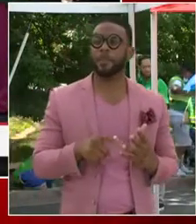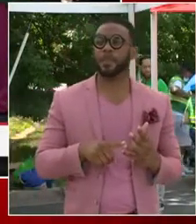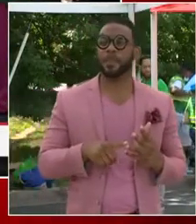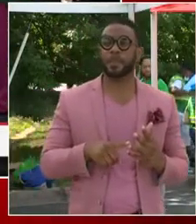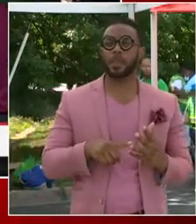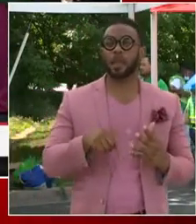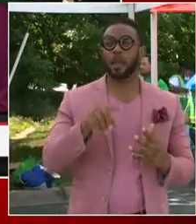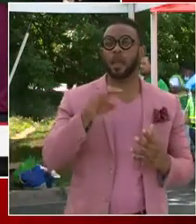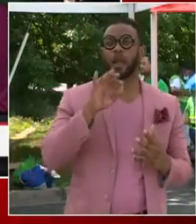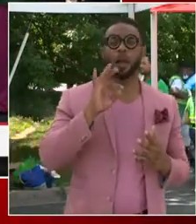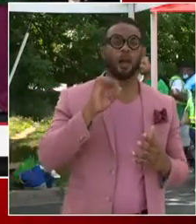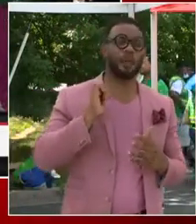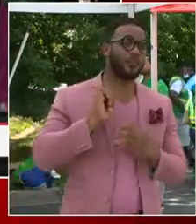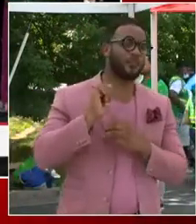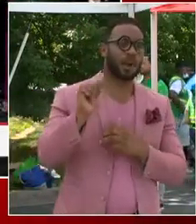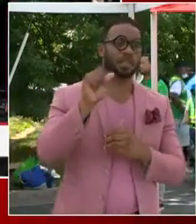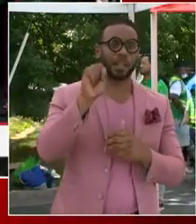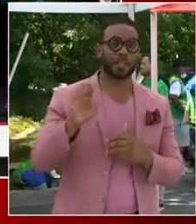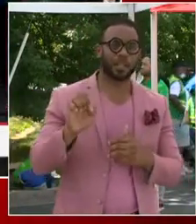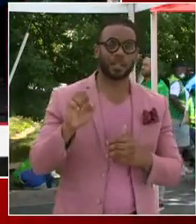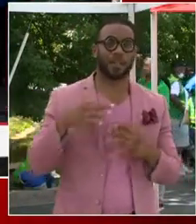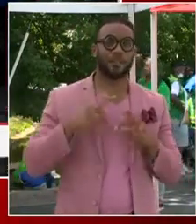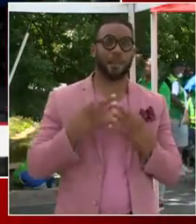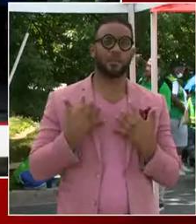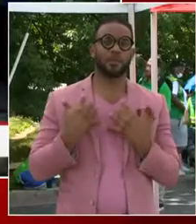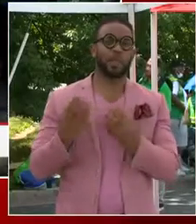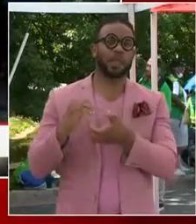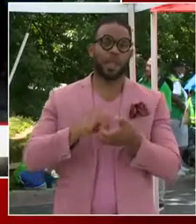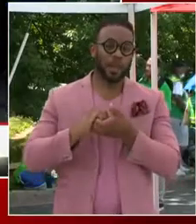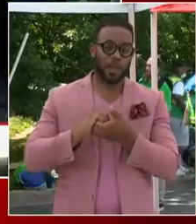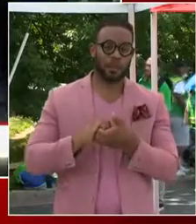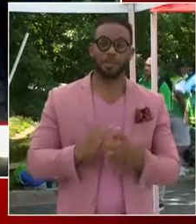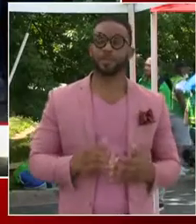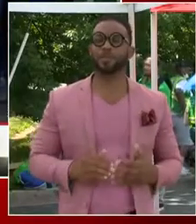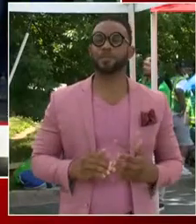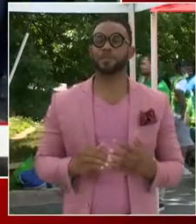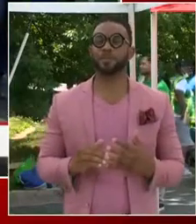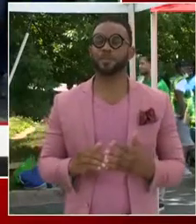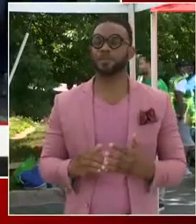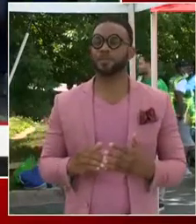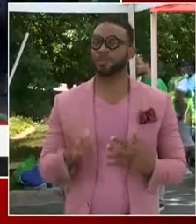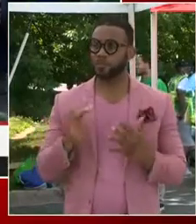the Far Southeast Family Strengthening Collaborative,